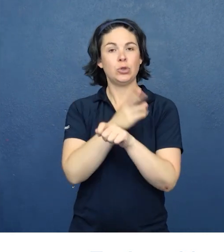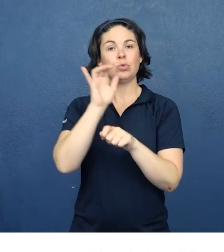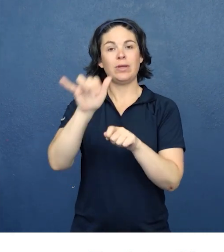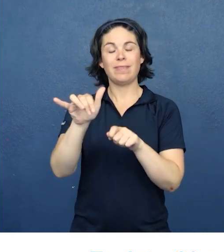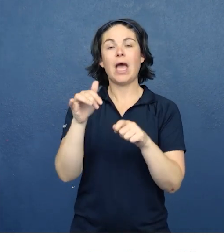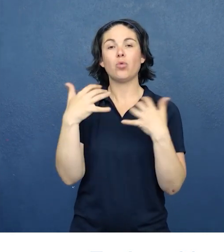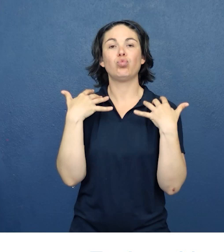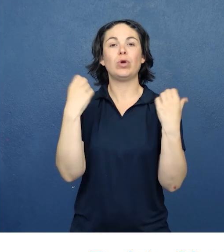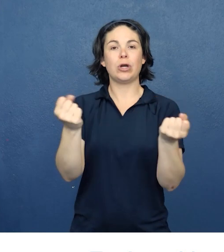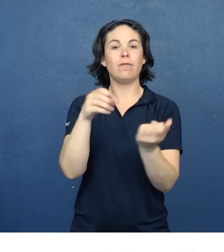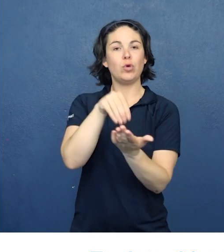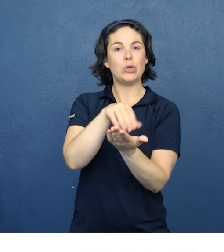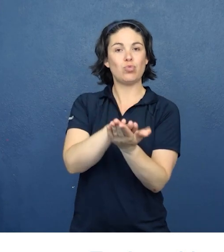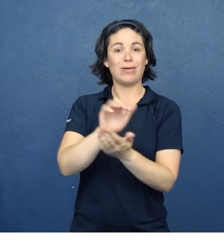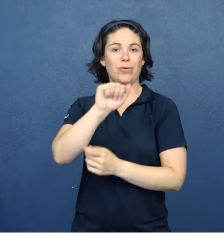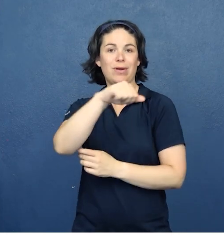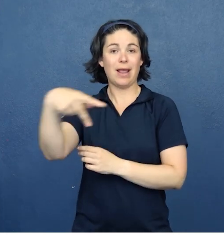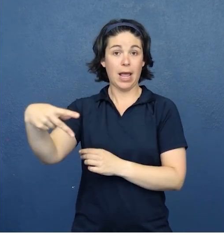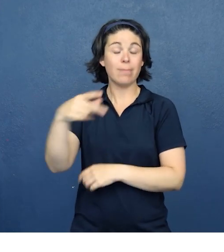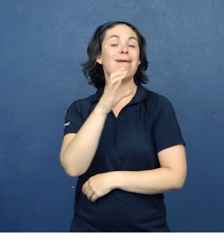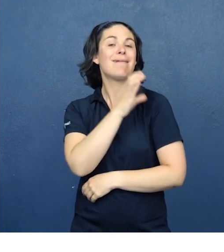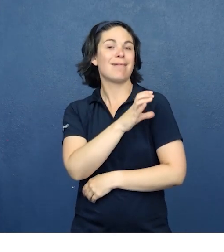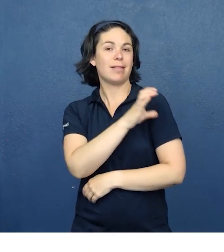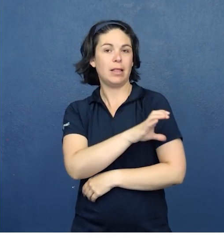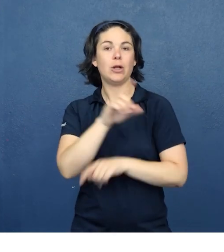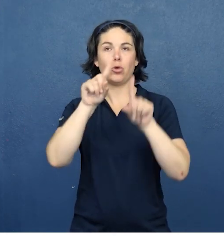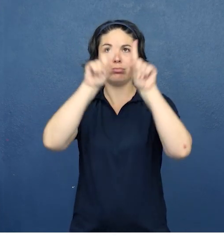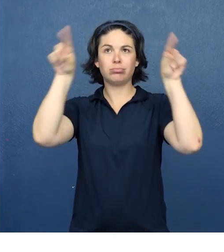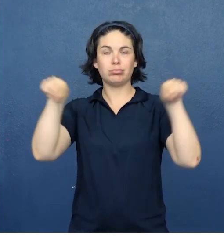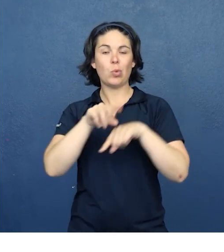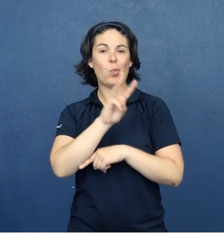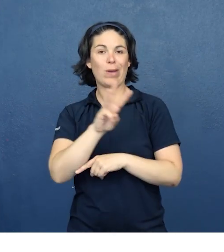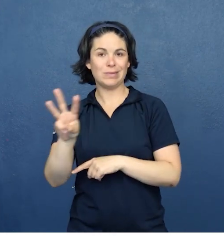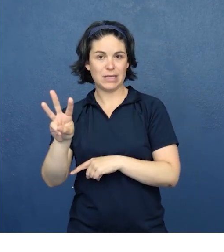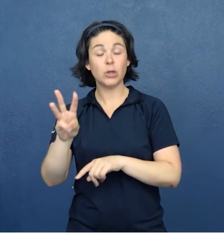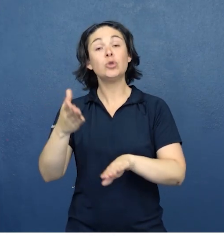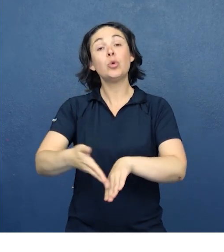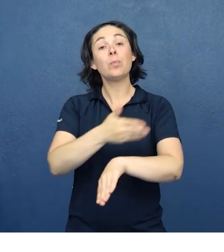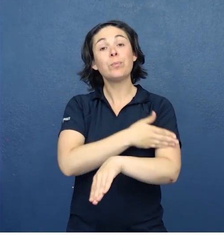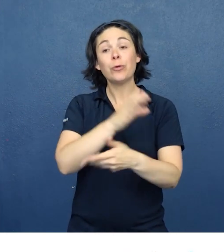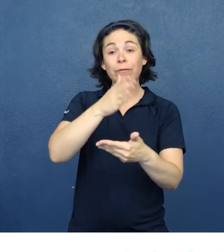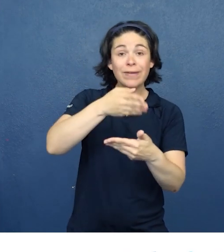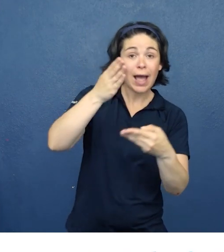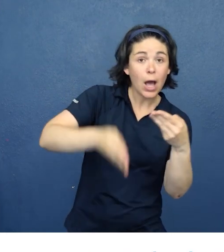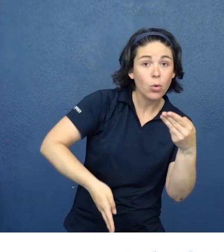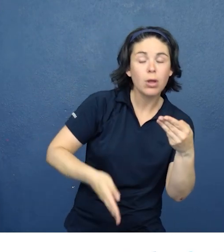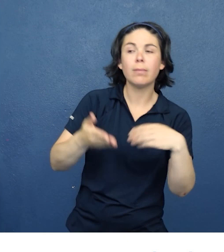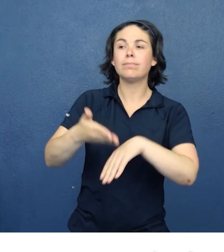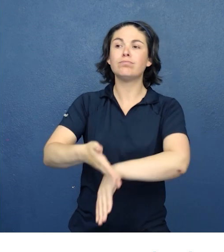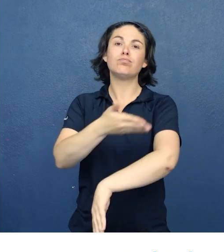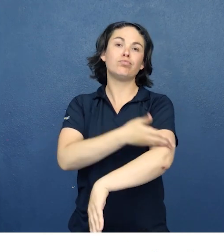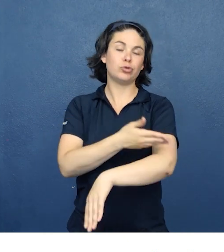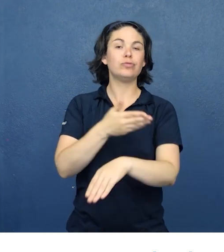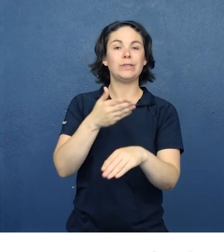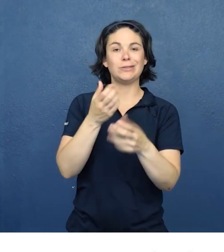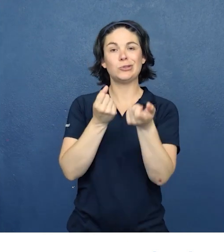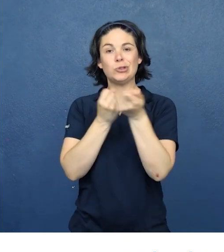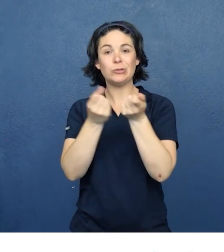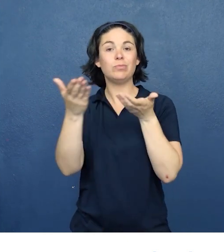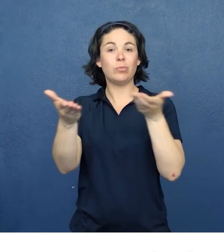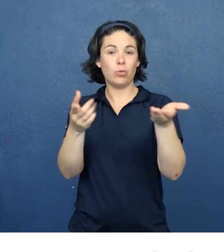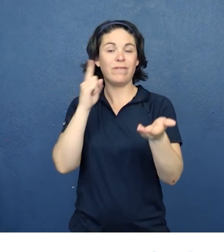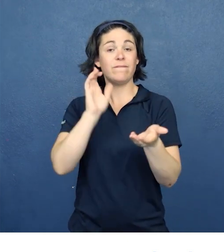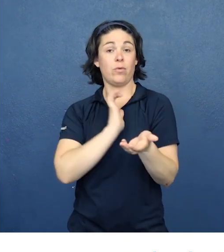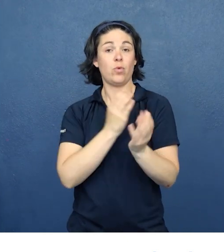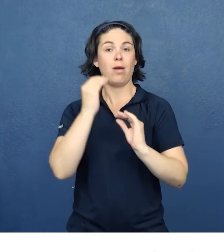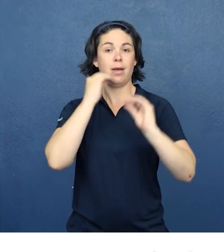Recovery Record app and clinical dashboard toward the goal of improving outcomes and enhancing support services for